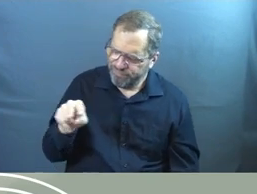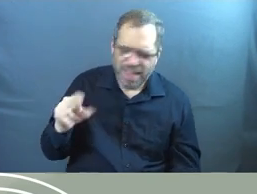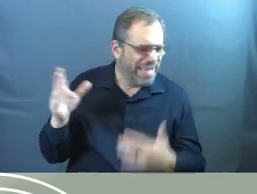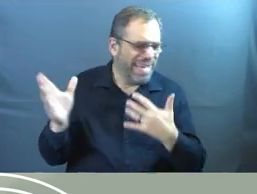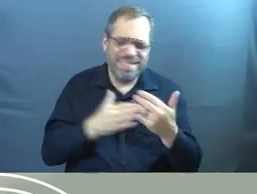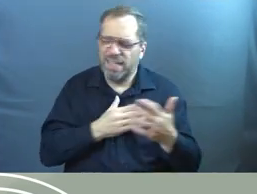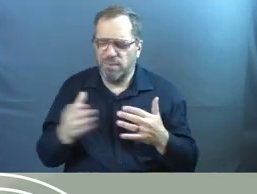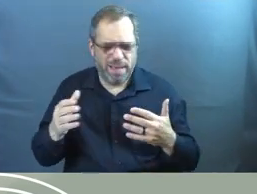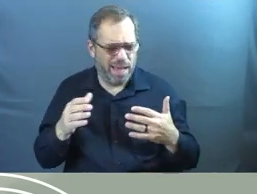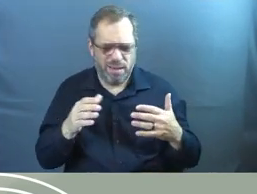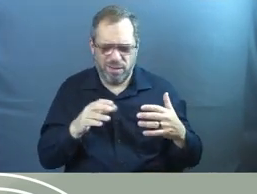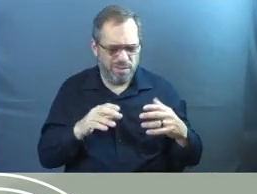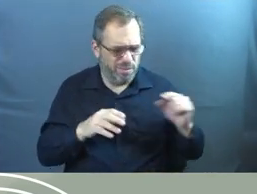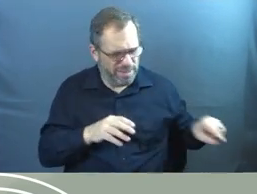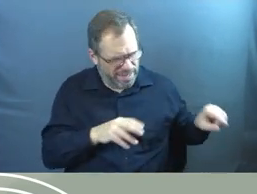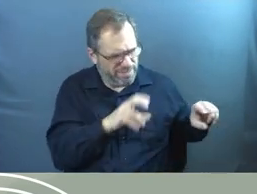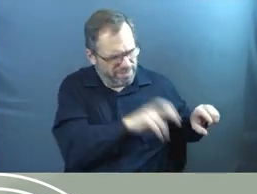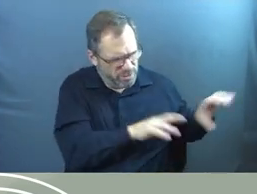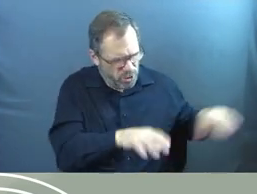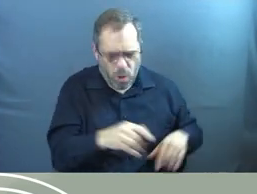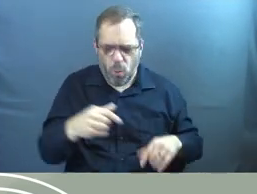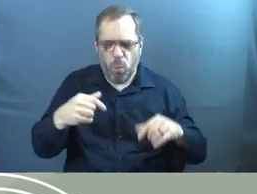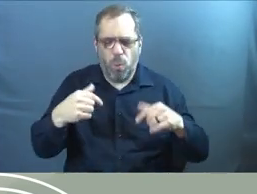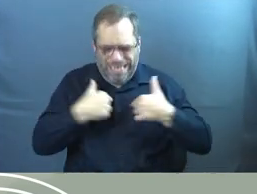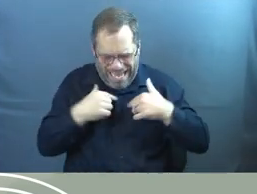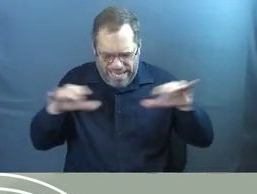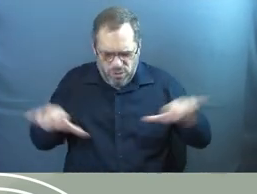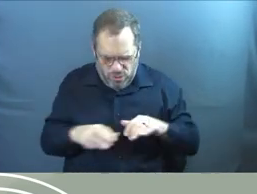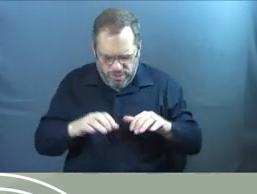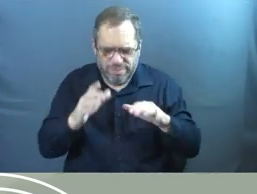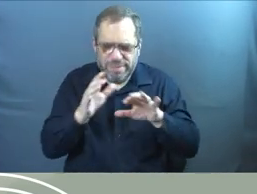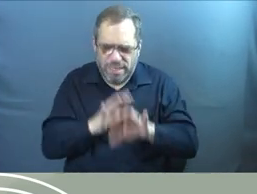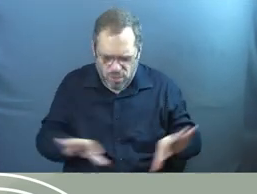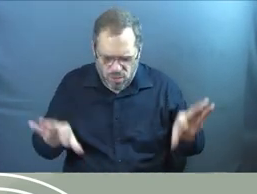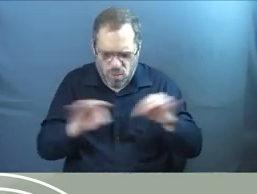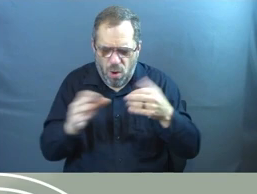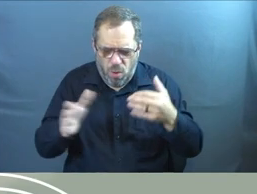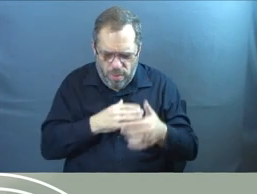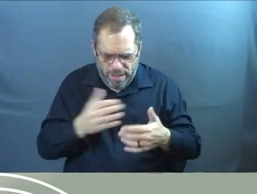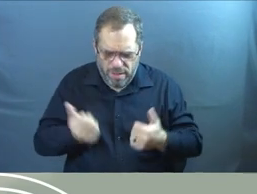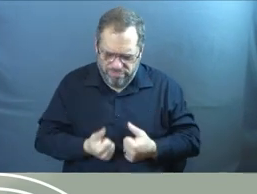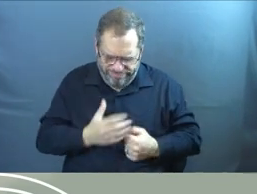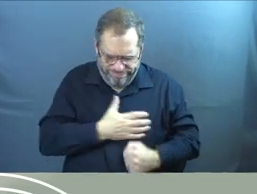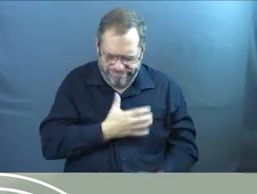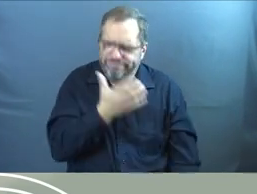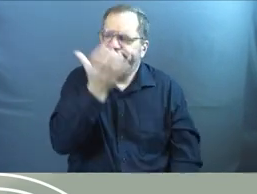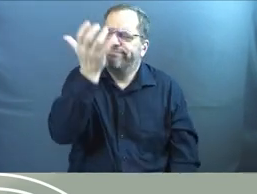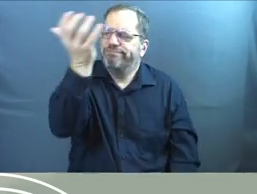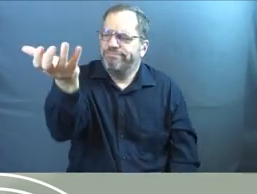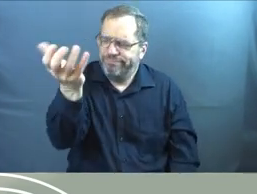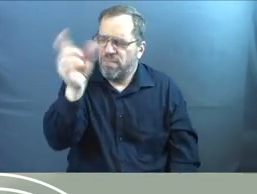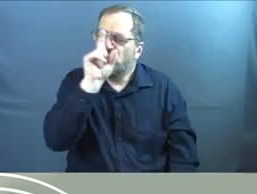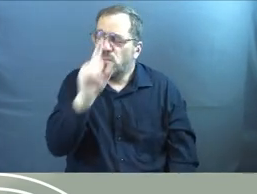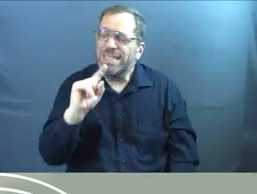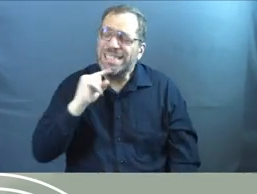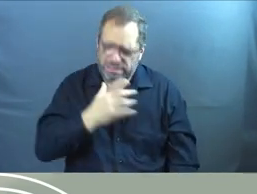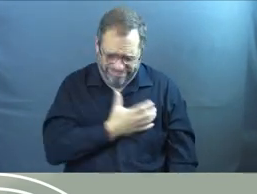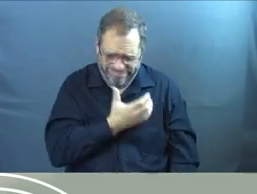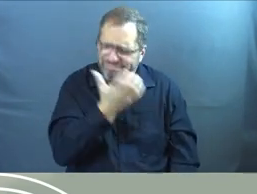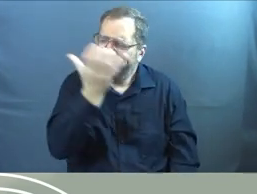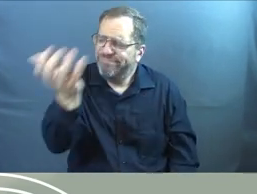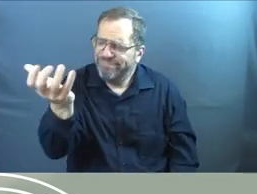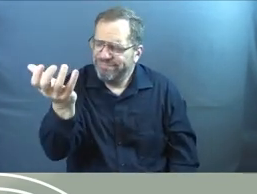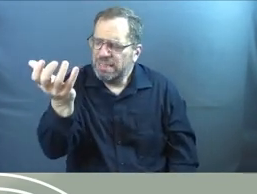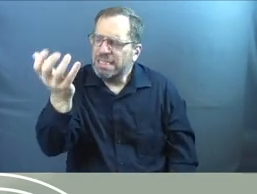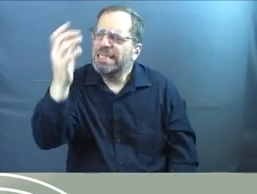Doesn't matter what anybody else in the row is doing. It matters what they do right now and whether or not they offer their hearts up to you for real right now, God.